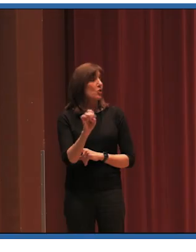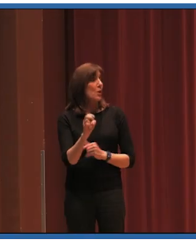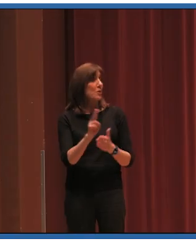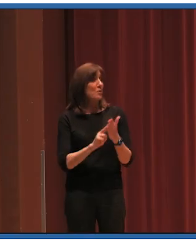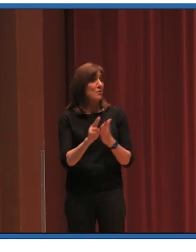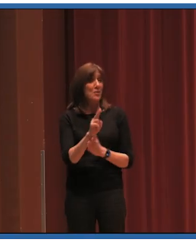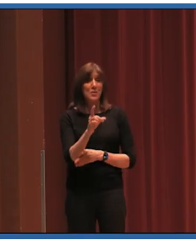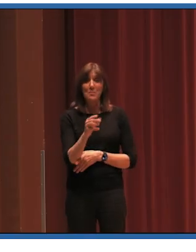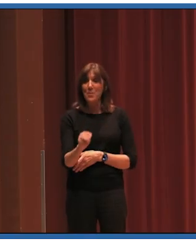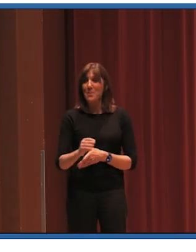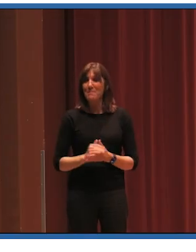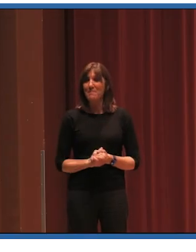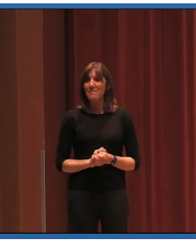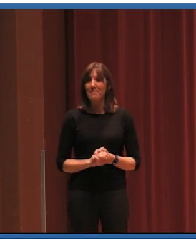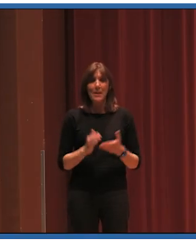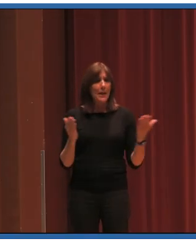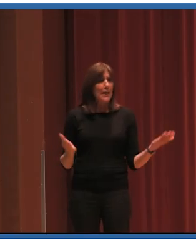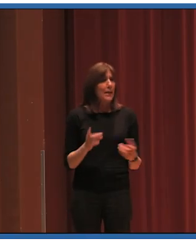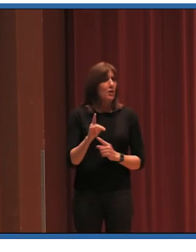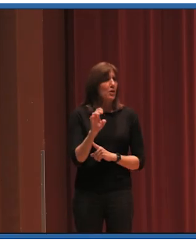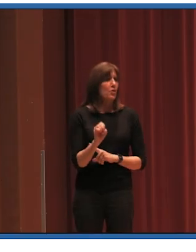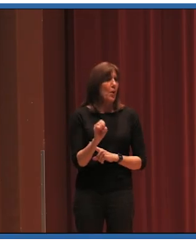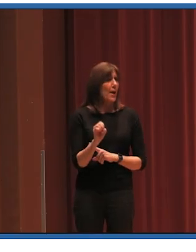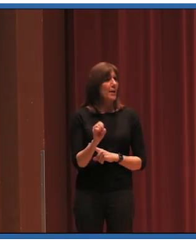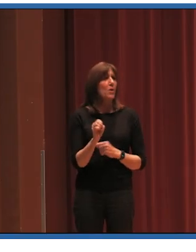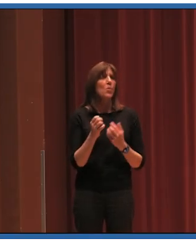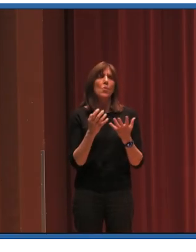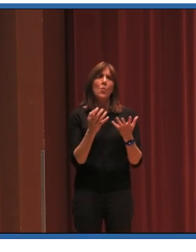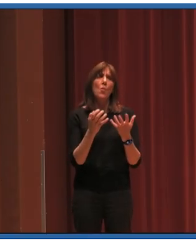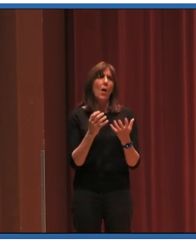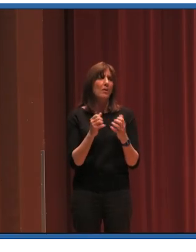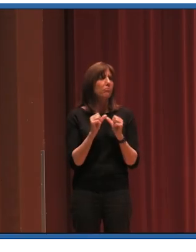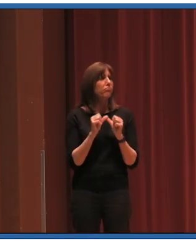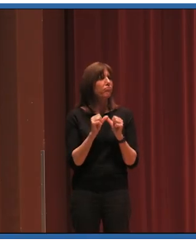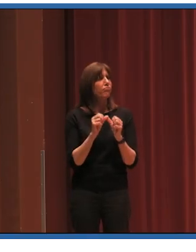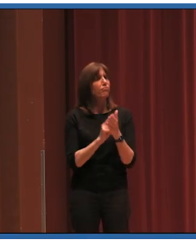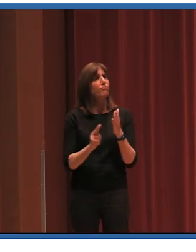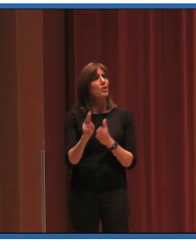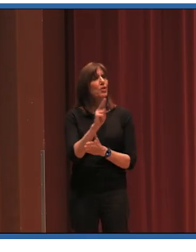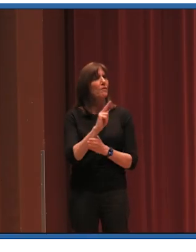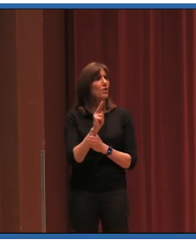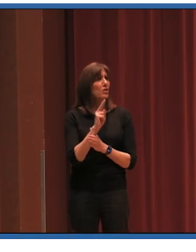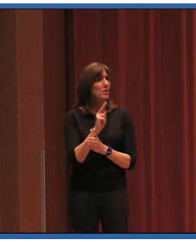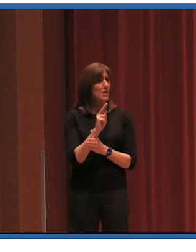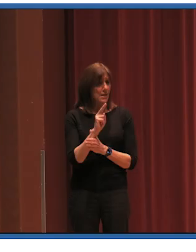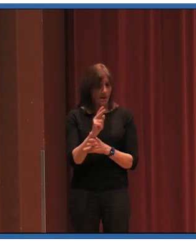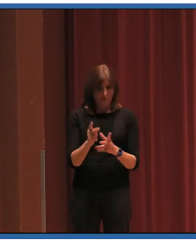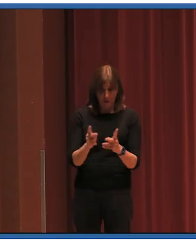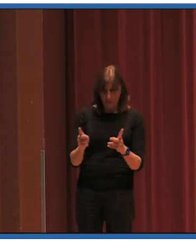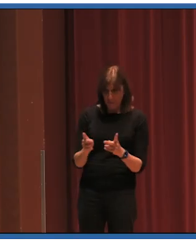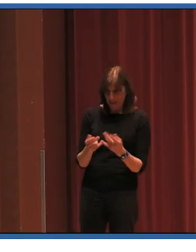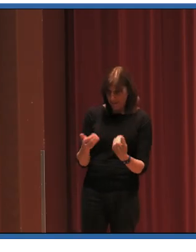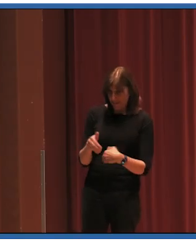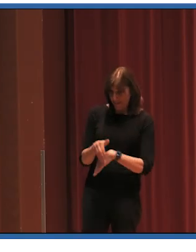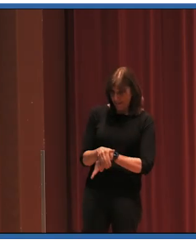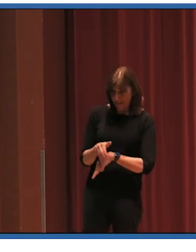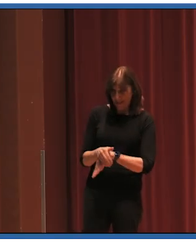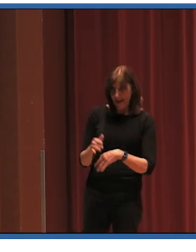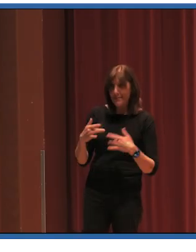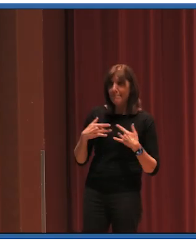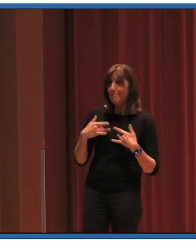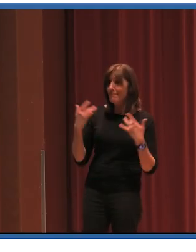Moines. Here at Drake, we strive to be a university of our place, and tonight's